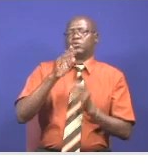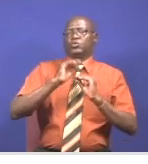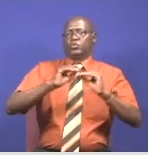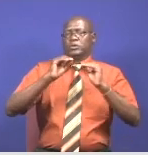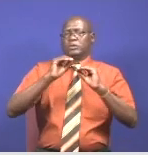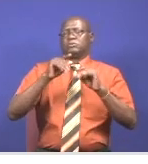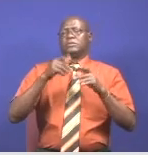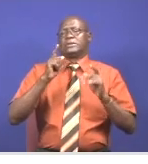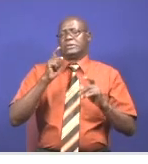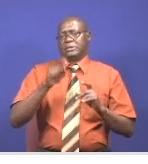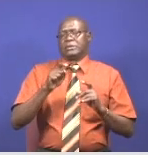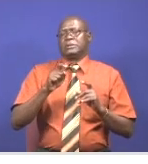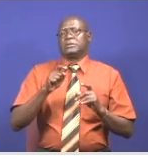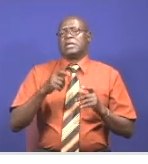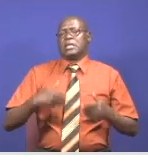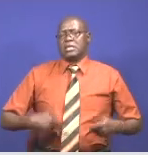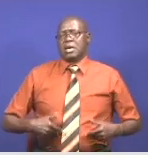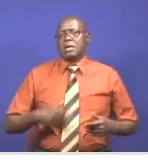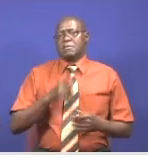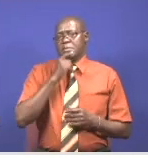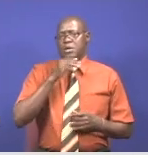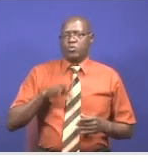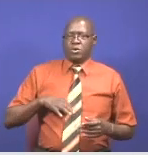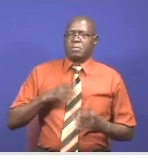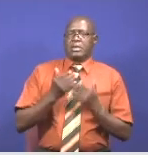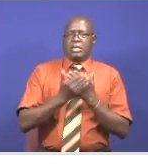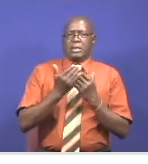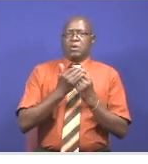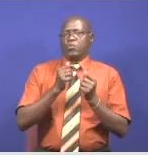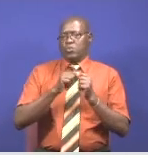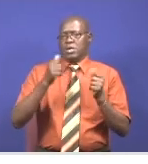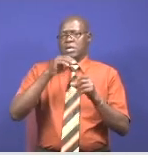young men and women are being taken care of in TVET training.